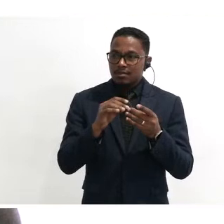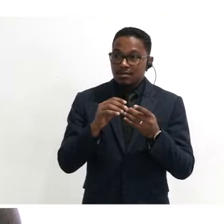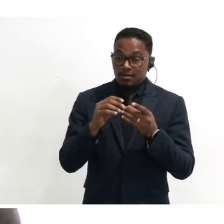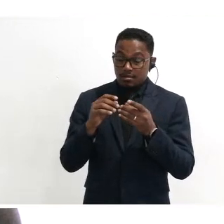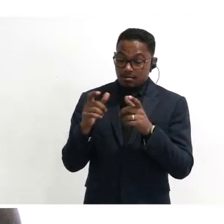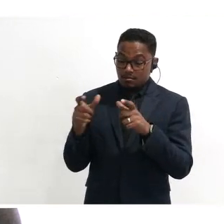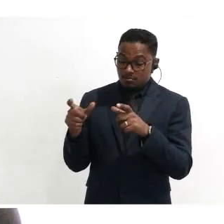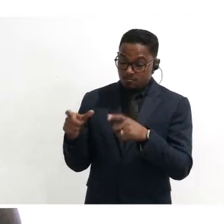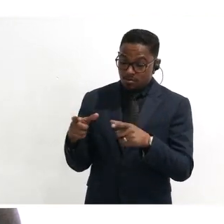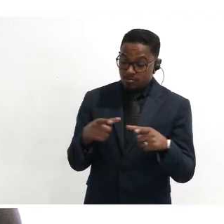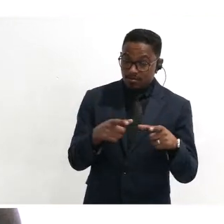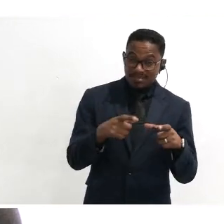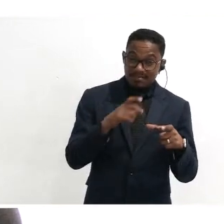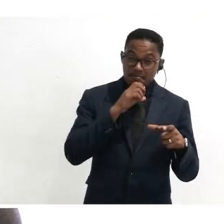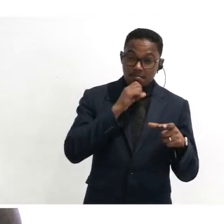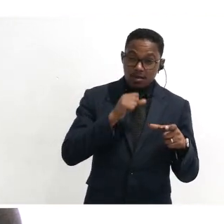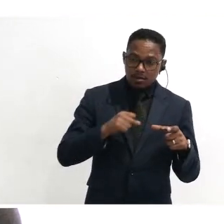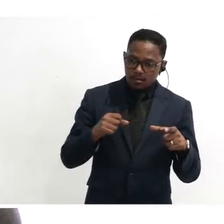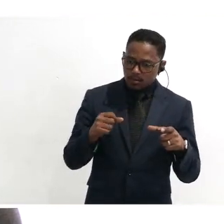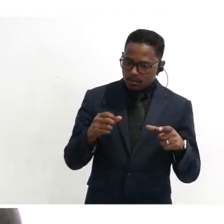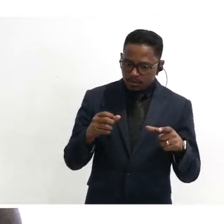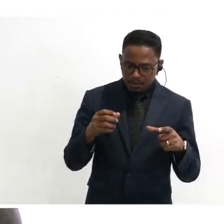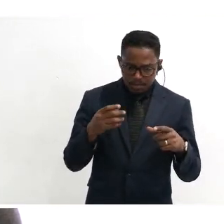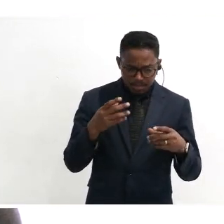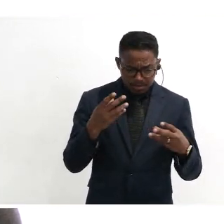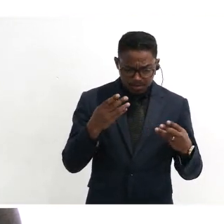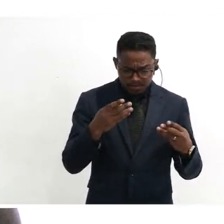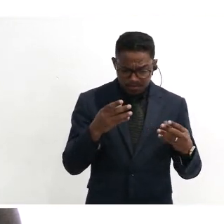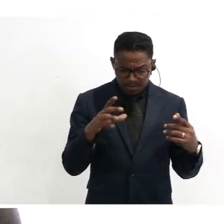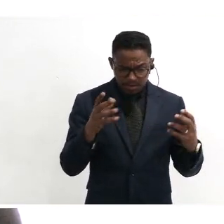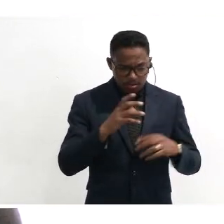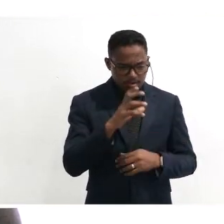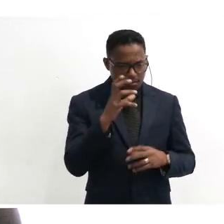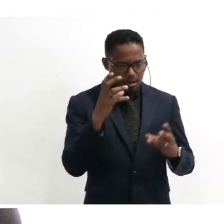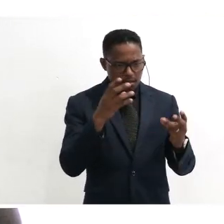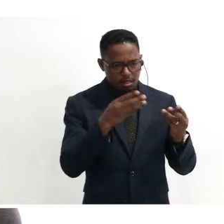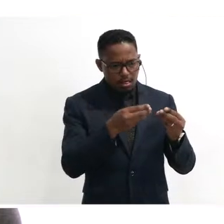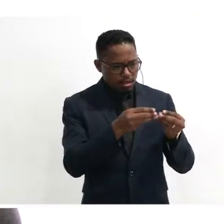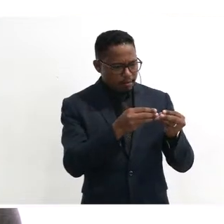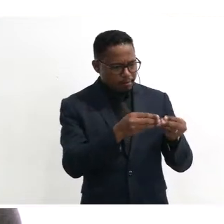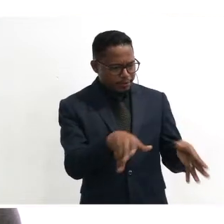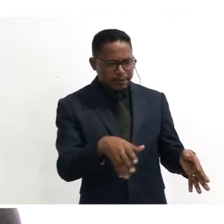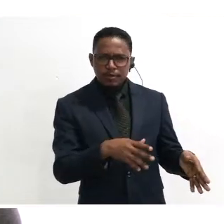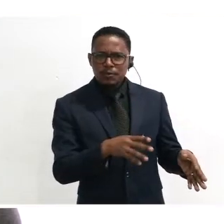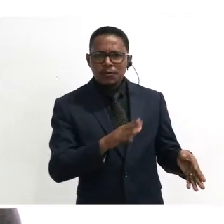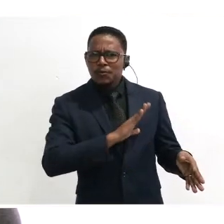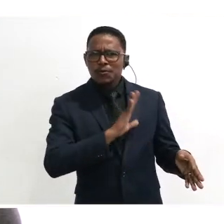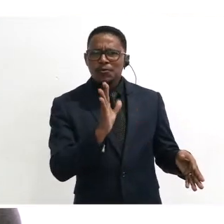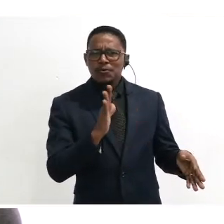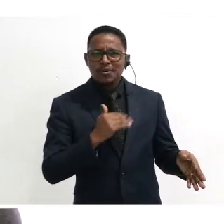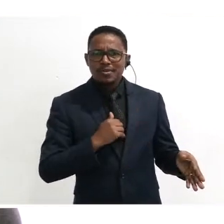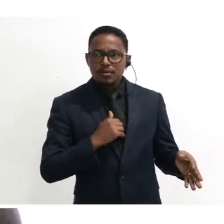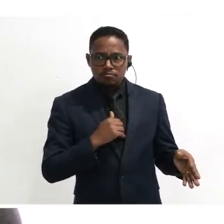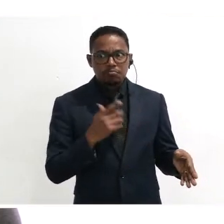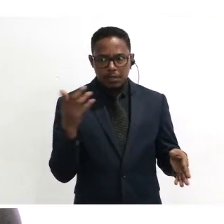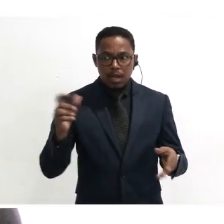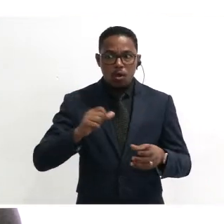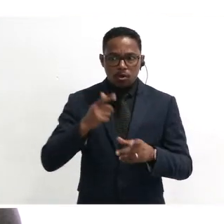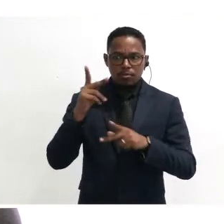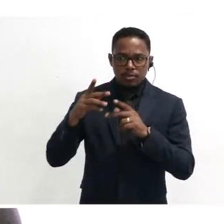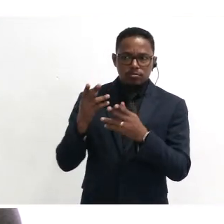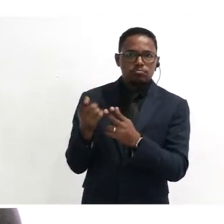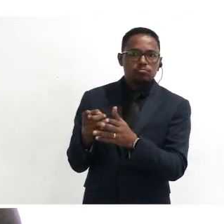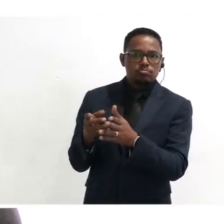go away. And so there's always some kind of demand. So, I mean, that could be a strategy to be considered. You know, do you start